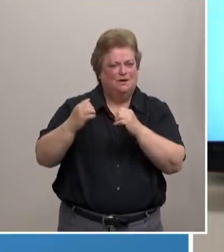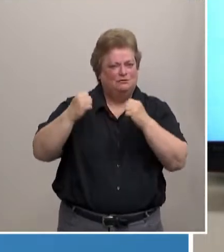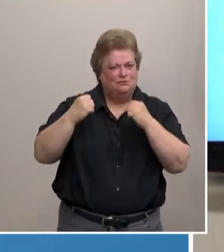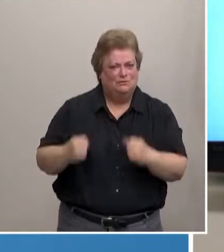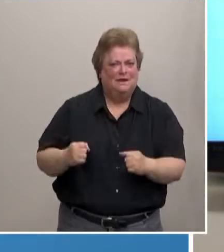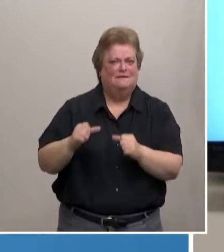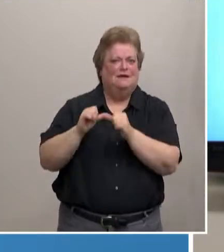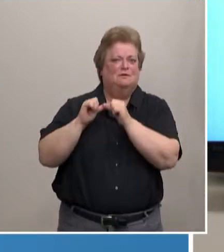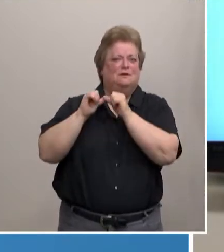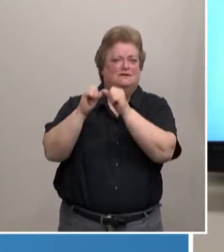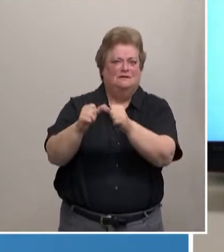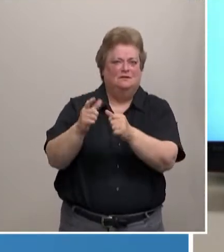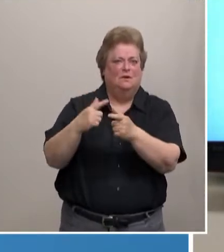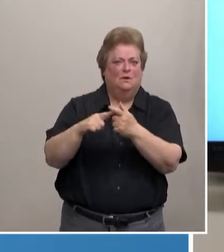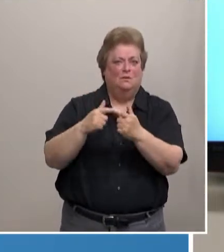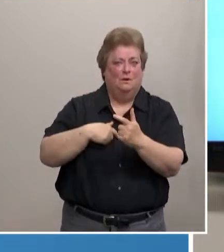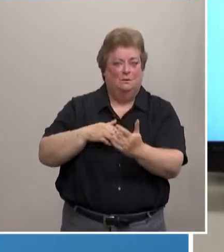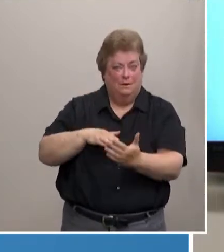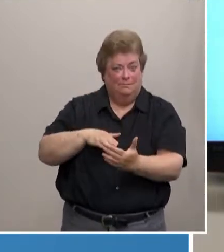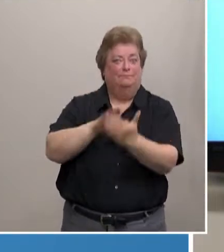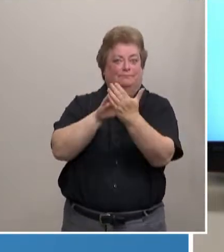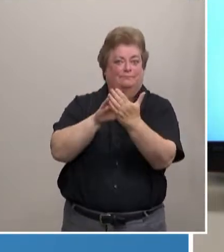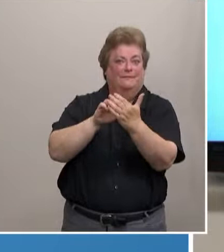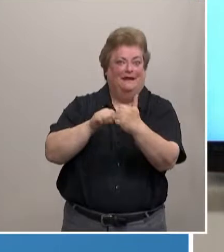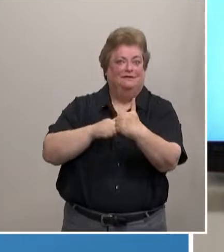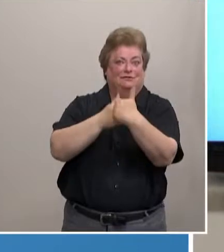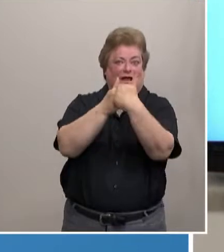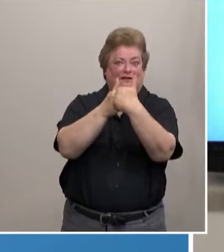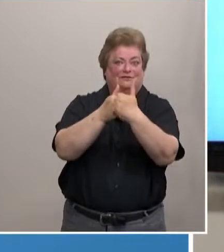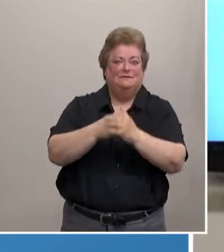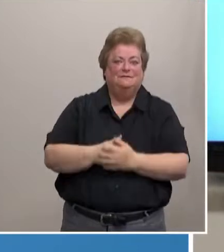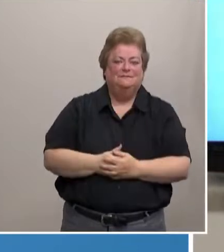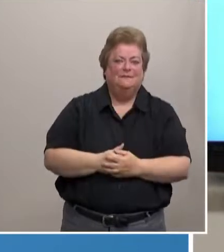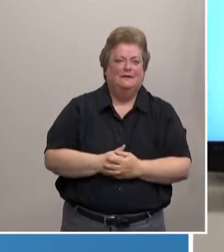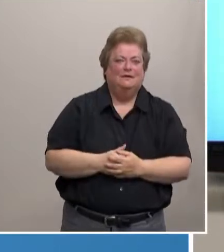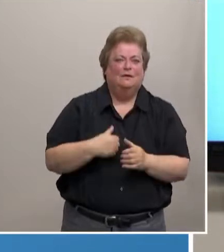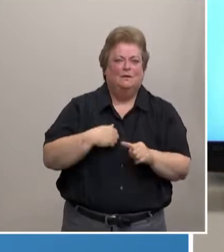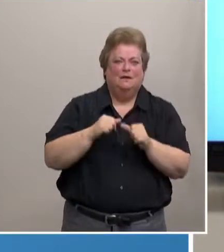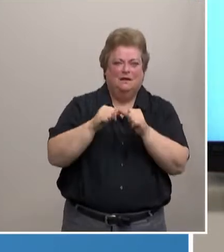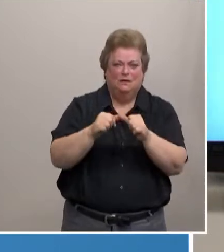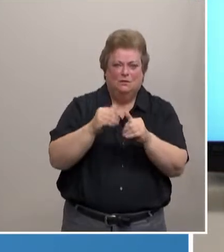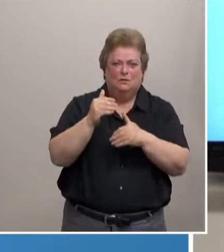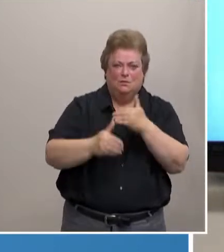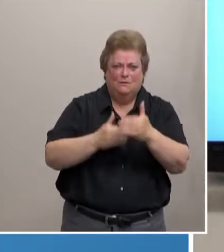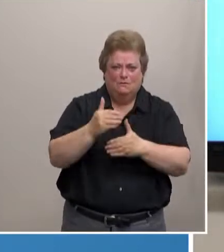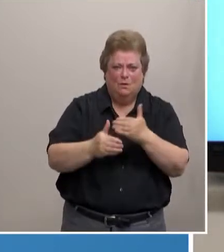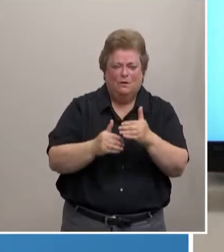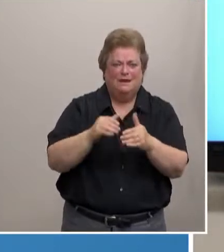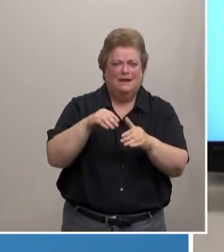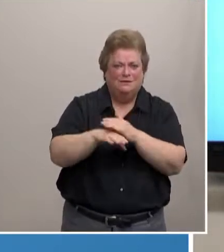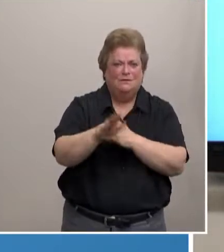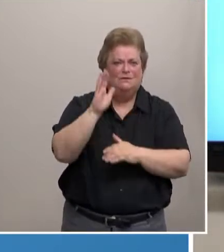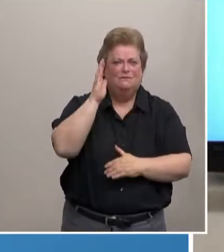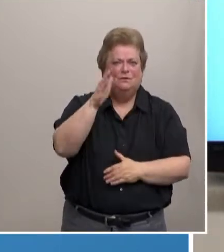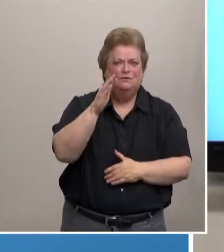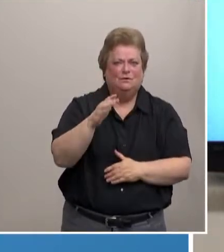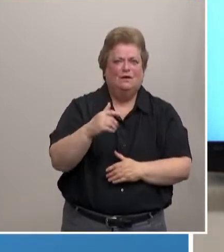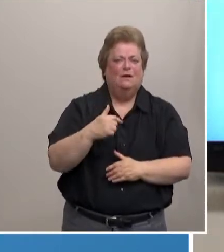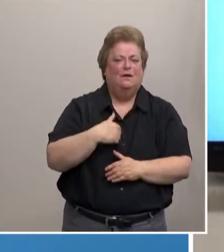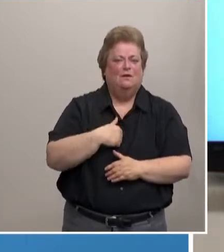and resilience when we face adversity together. As we continue to move forward into a future that looks brighter each